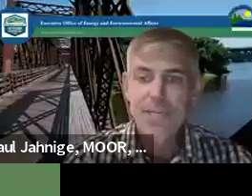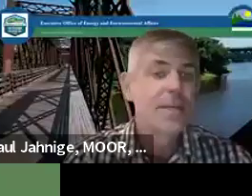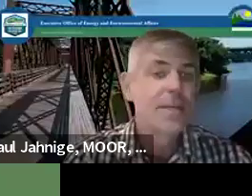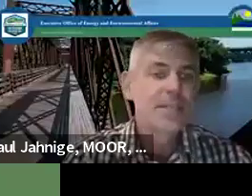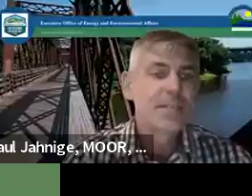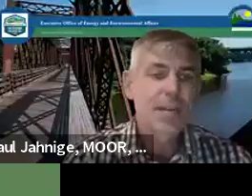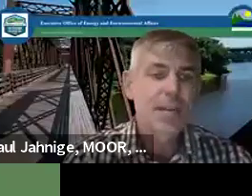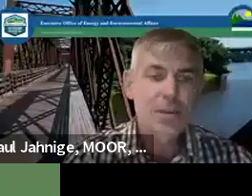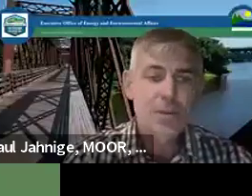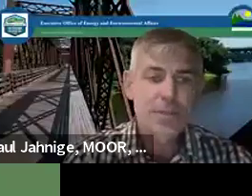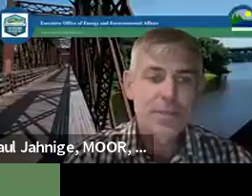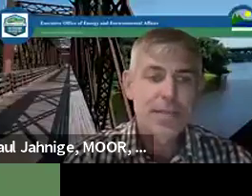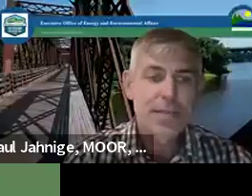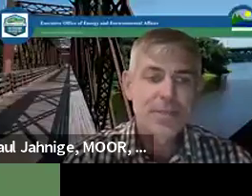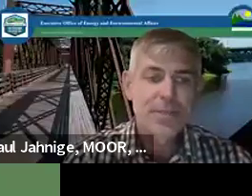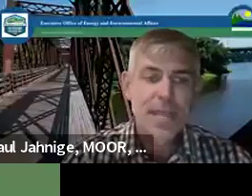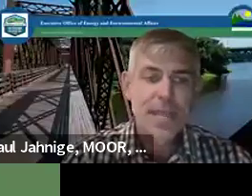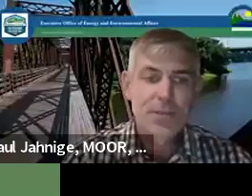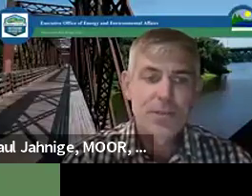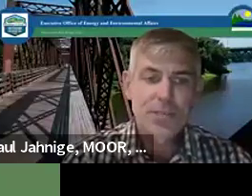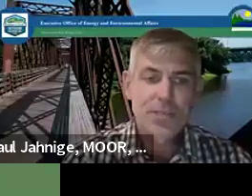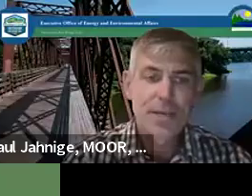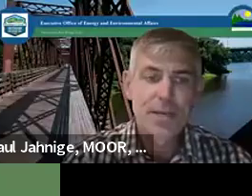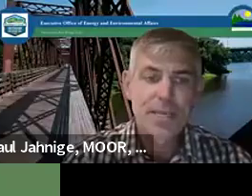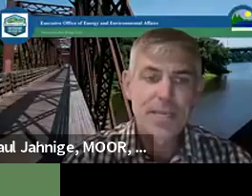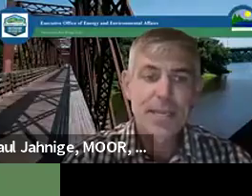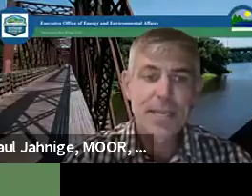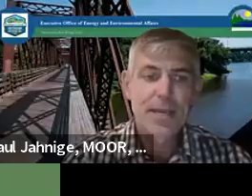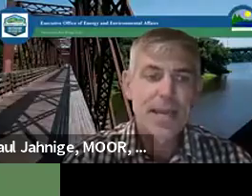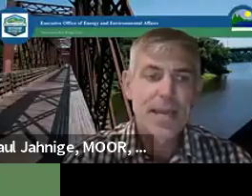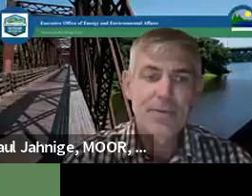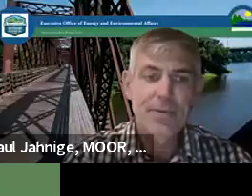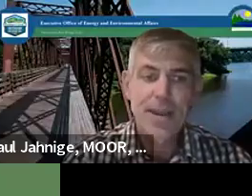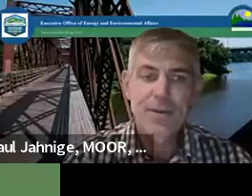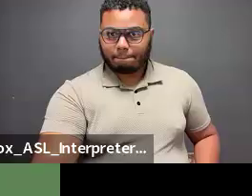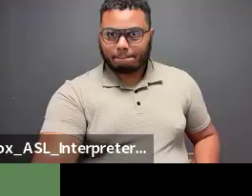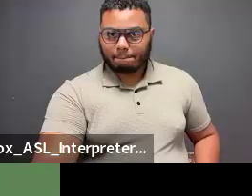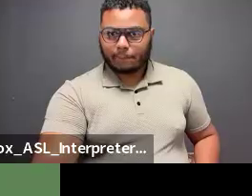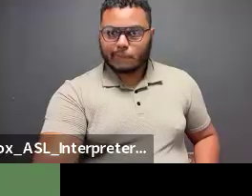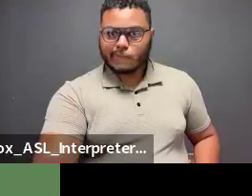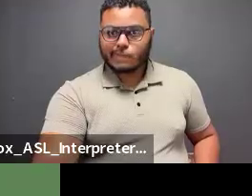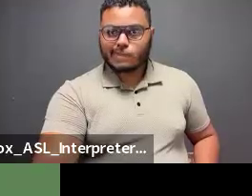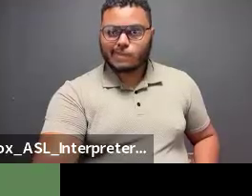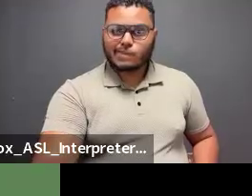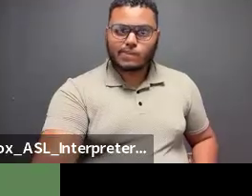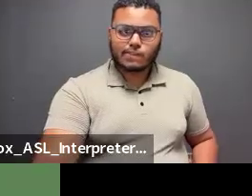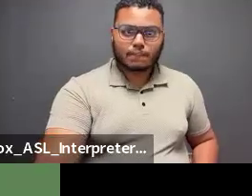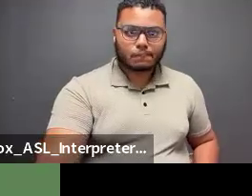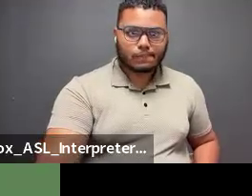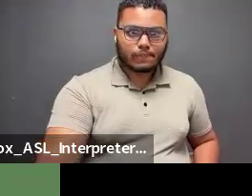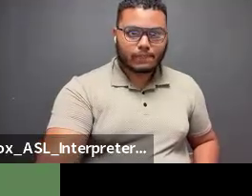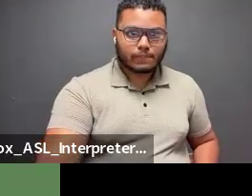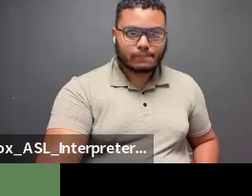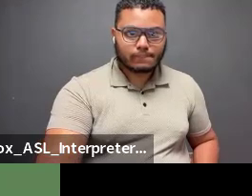vision to share with you tonight, and also some beginning high-level draft recommendations that we're working